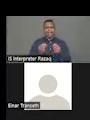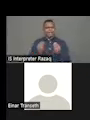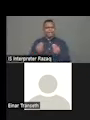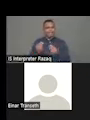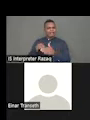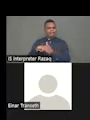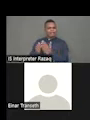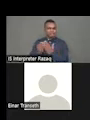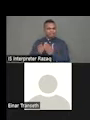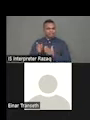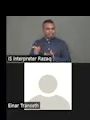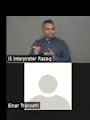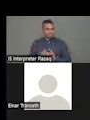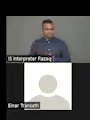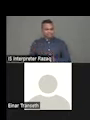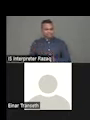teachers.